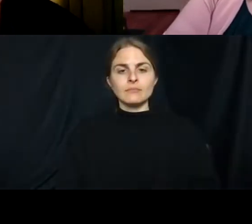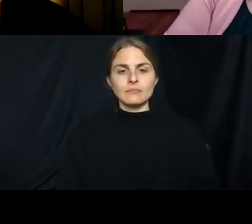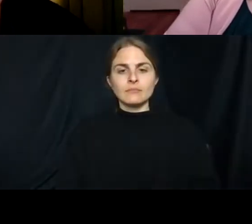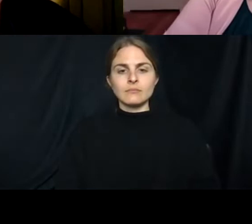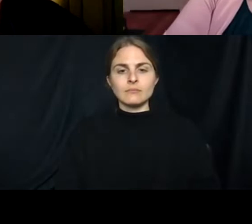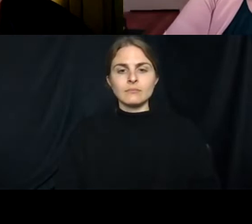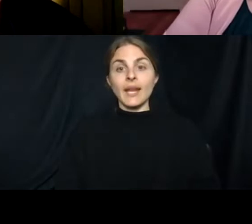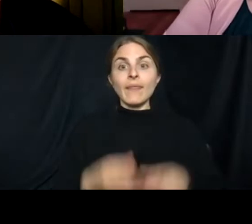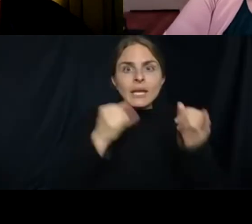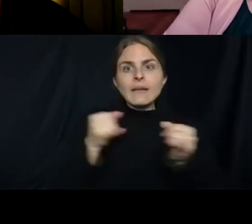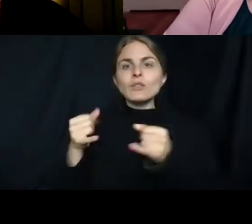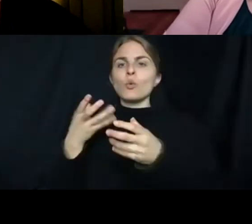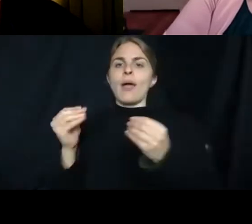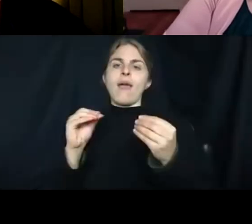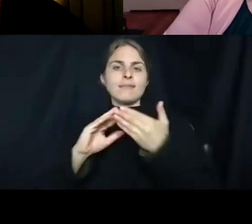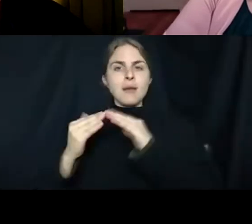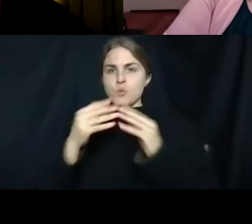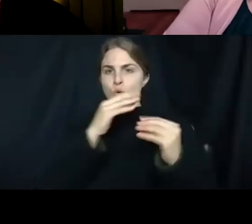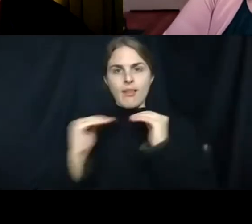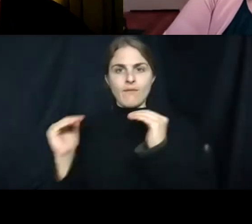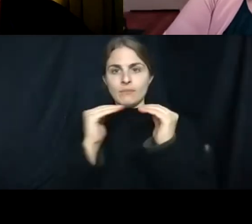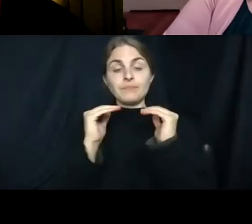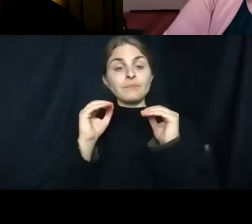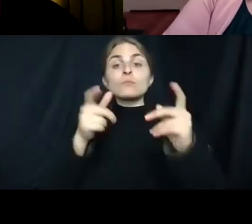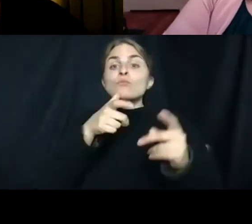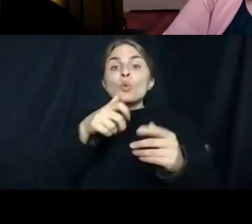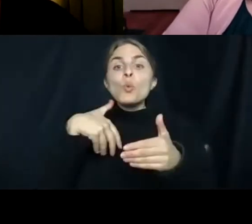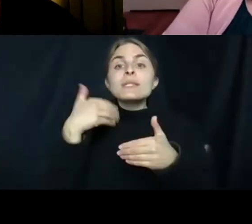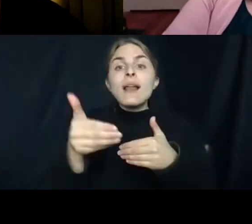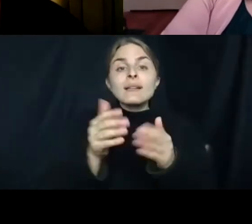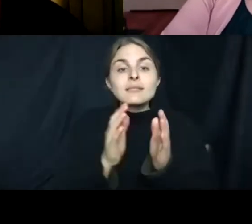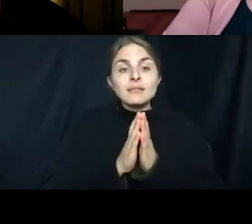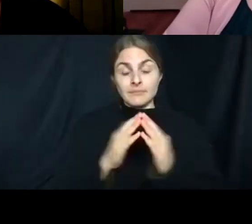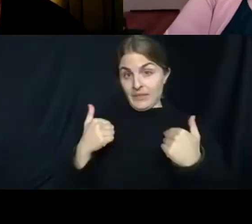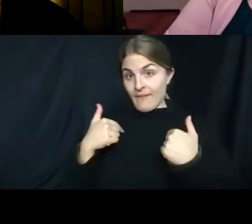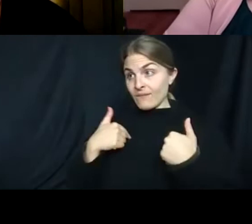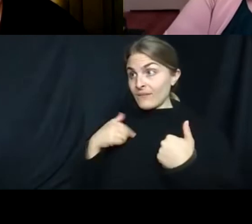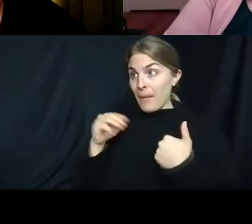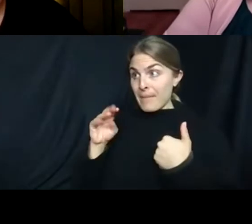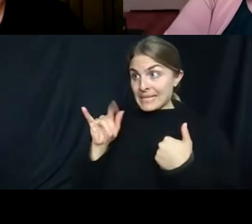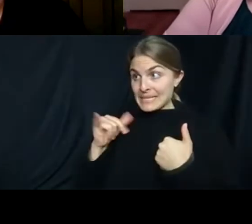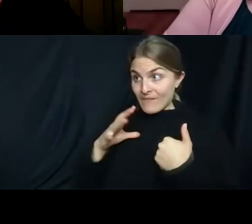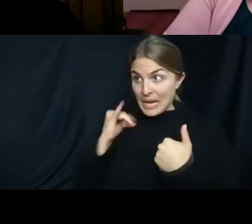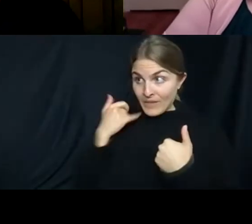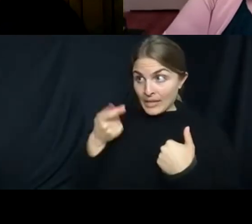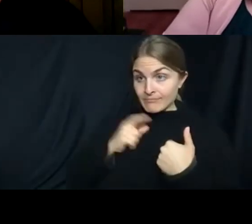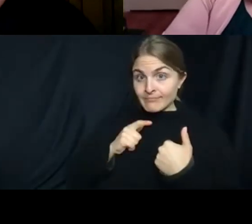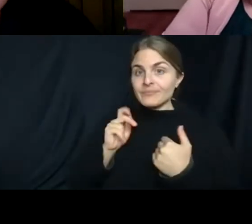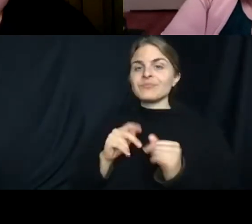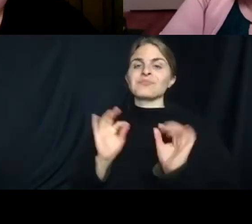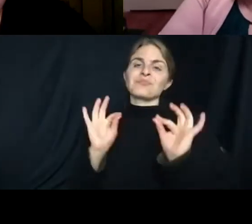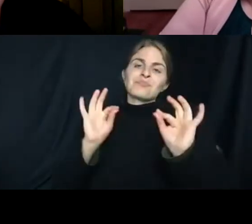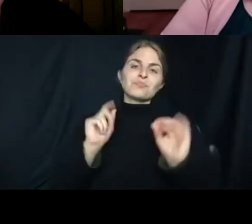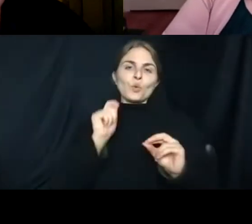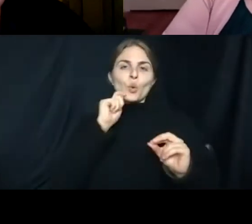Thank you. Who wants to dive in next? Is it okay, Kimmie, if I go ahead? Okay, cool. So